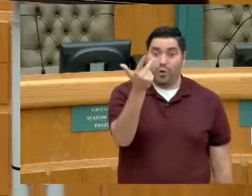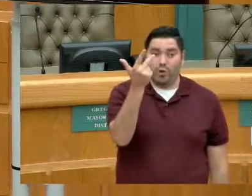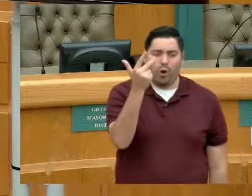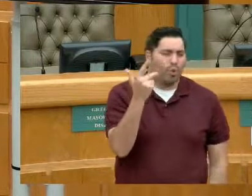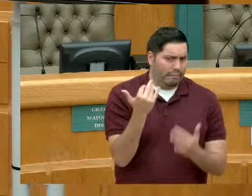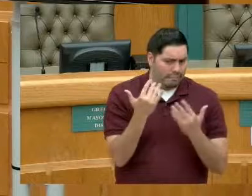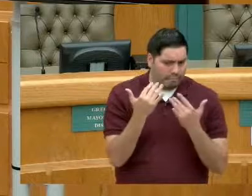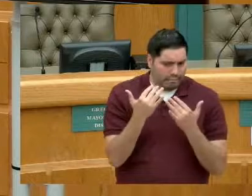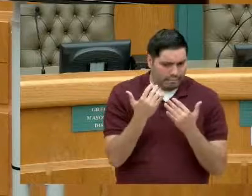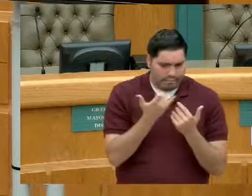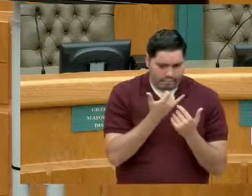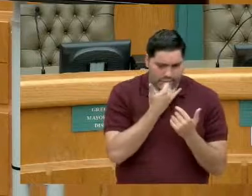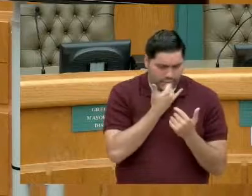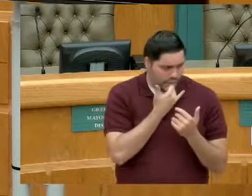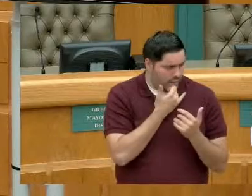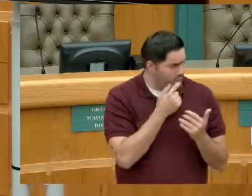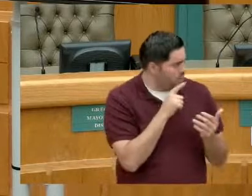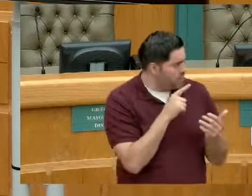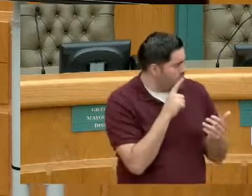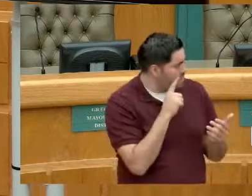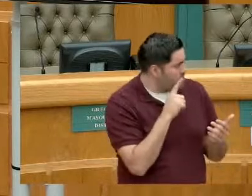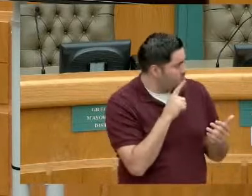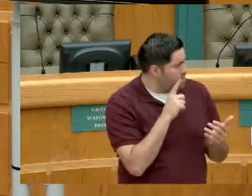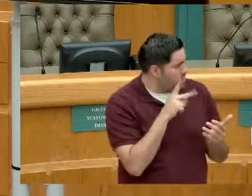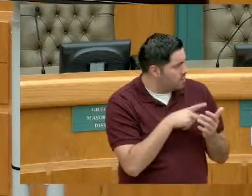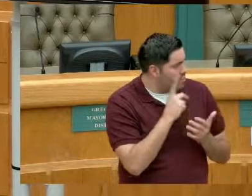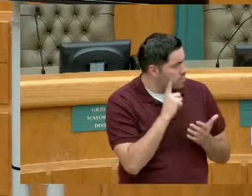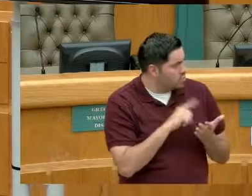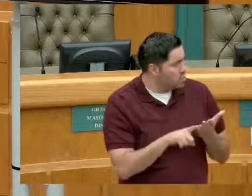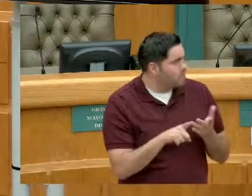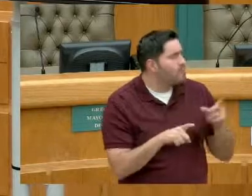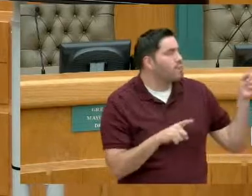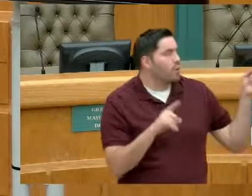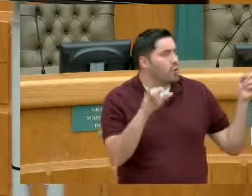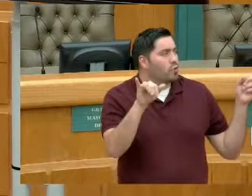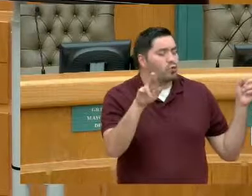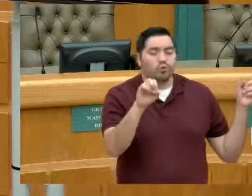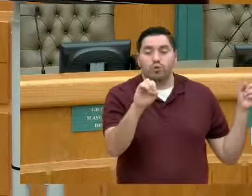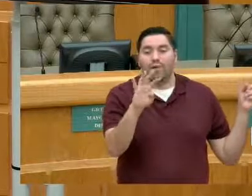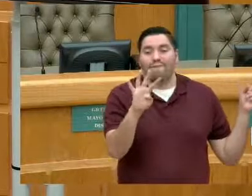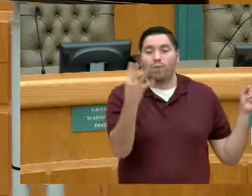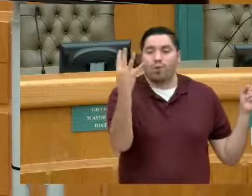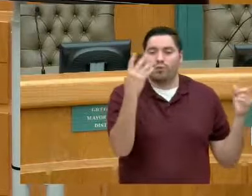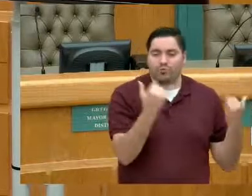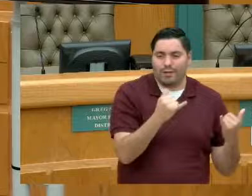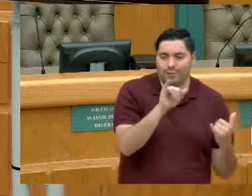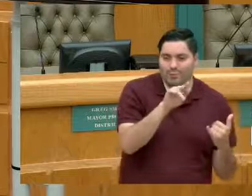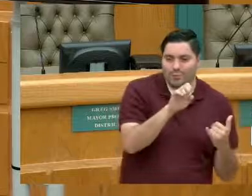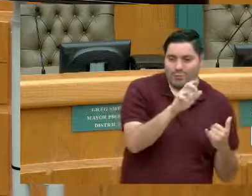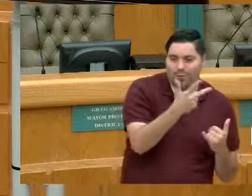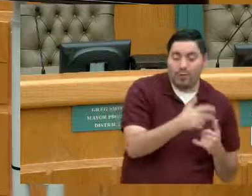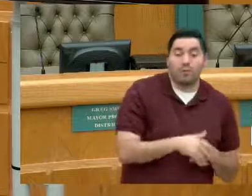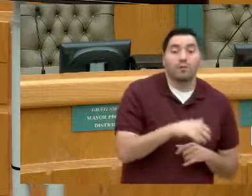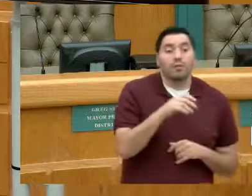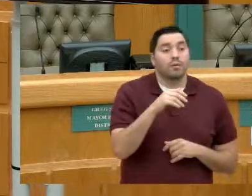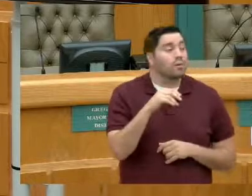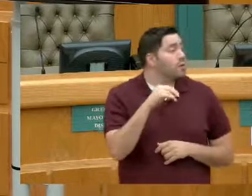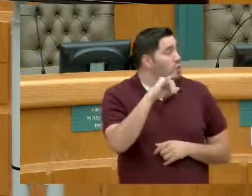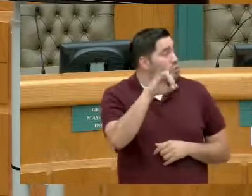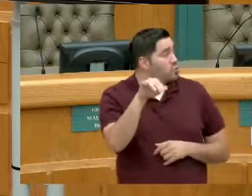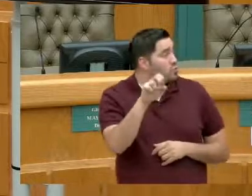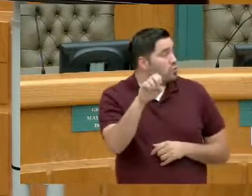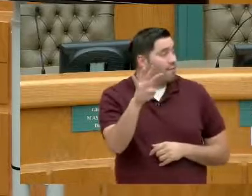a second, I've got that wrong. Let me double check here. Sorry, June 4th. Today's June 3rd. June 4th, it's from 10:30